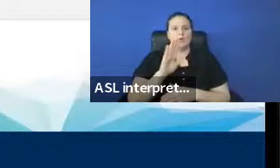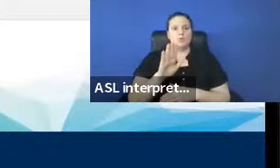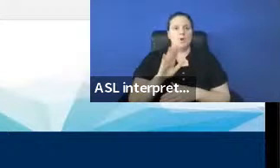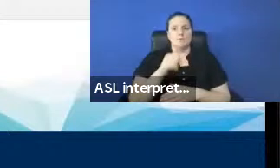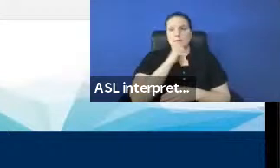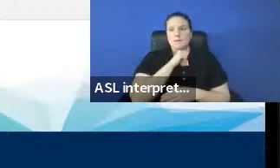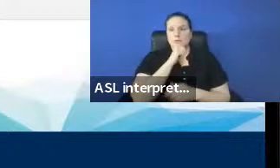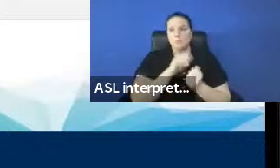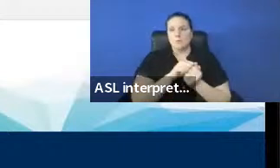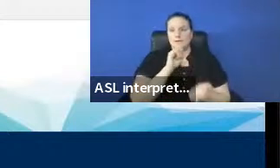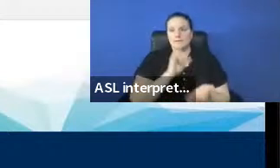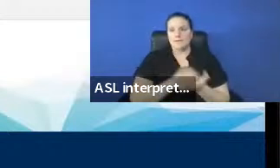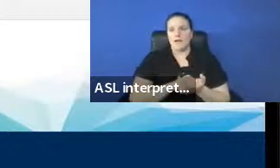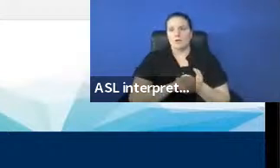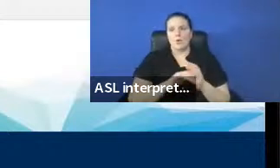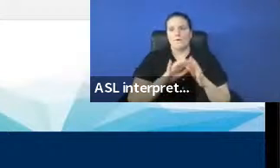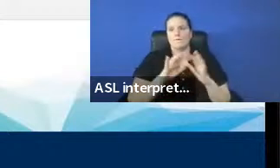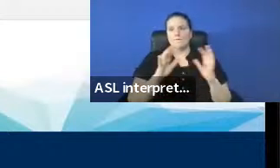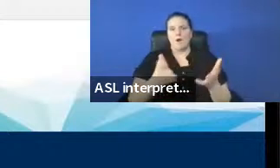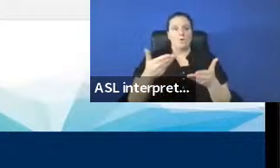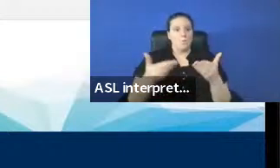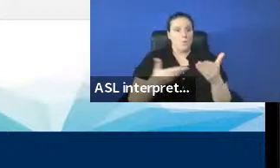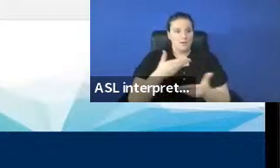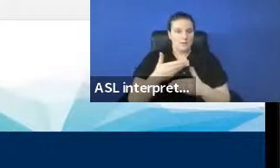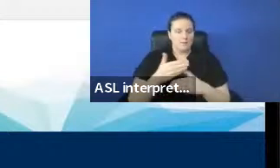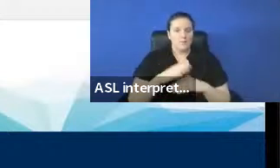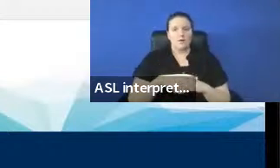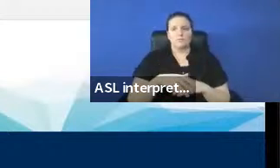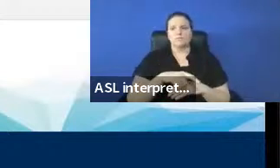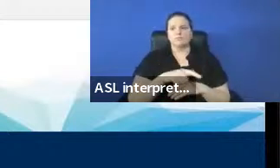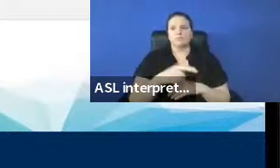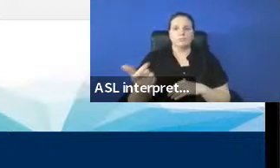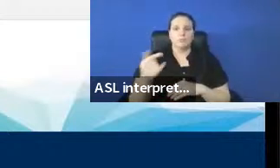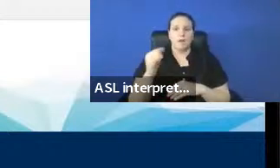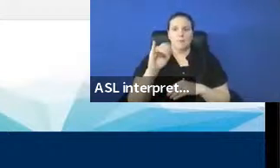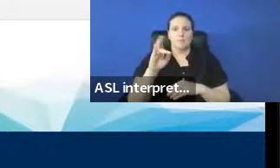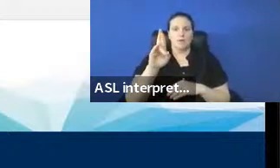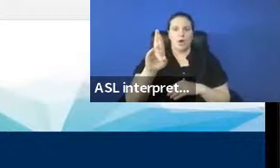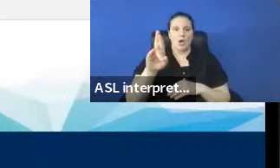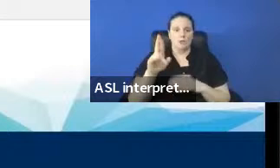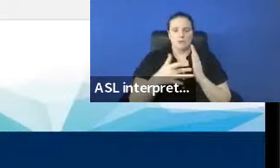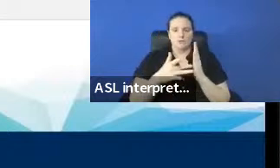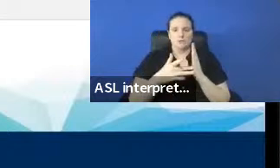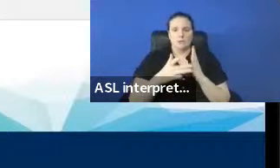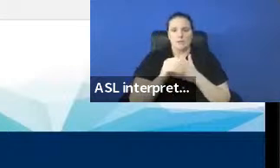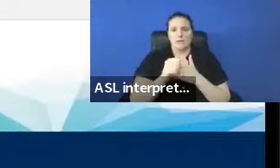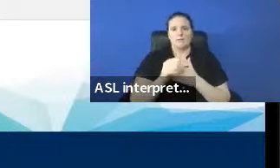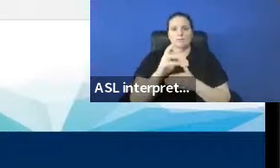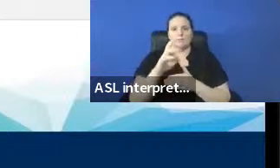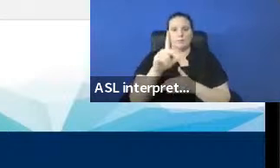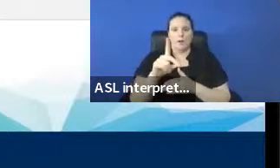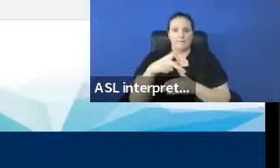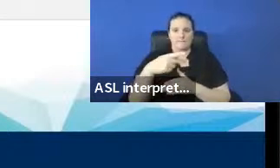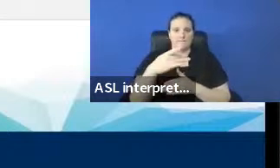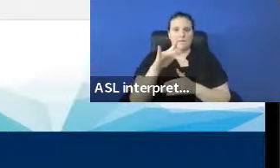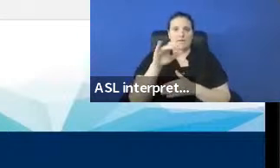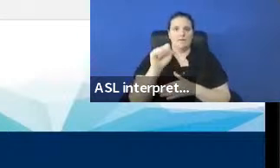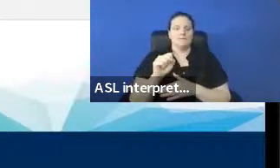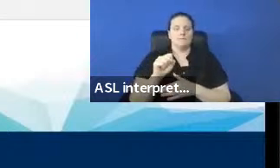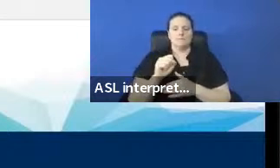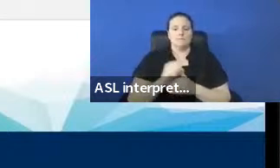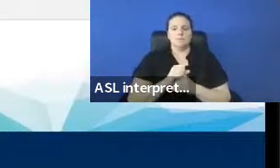that. And overall welcome. I'll now turn it over to the IBR technical lead, Brad Phillips, who's going to walk